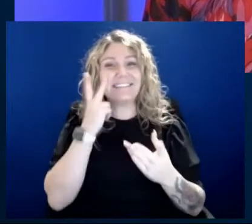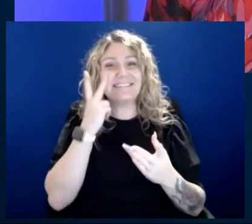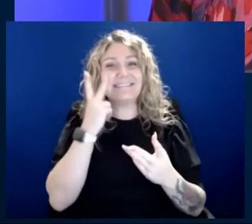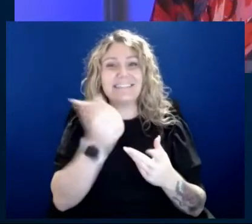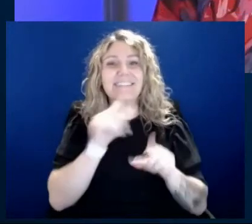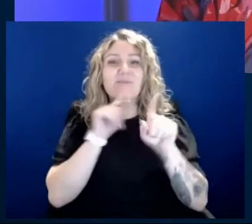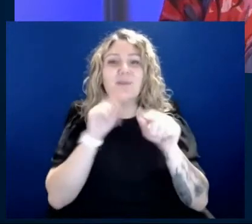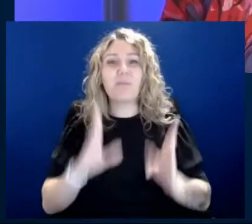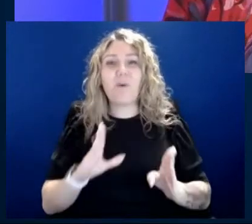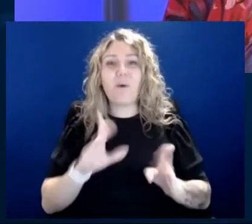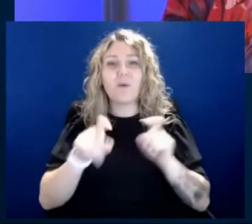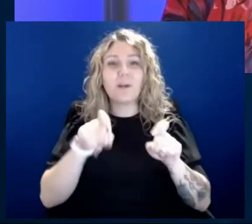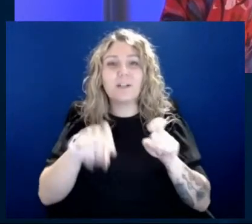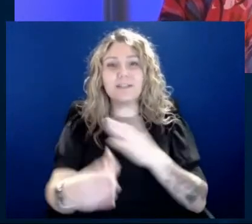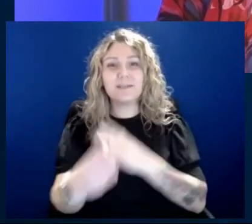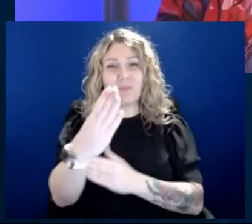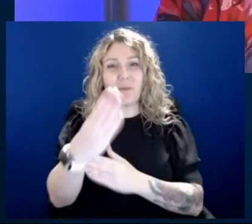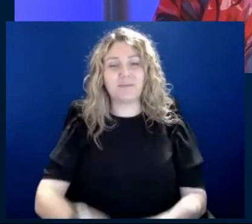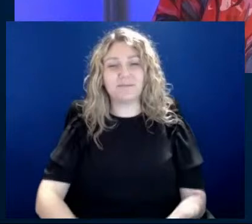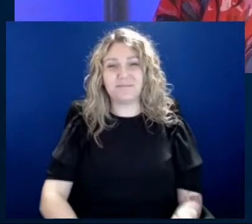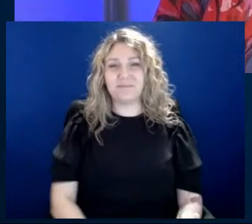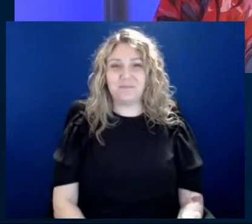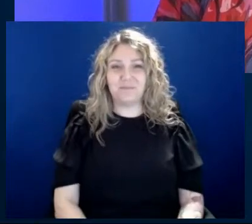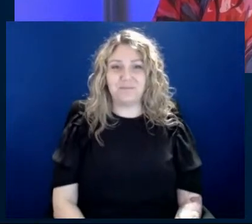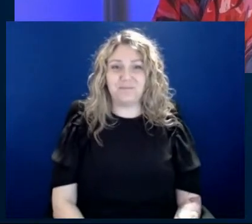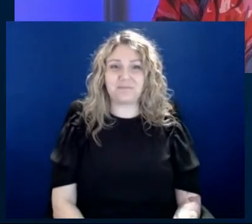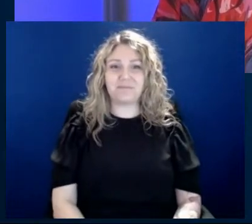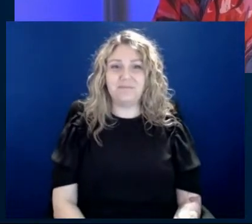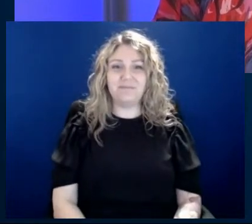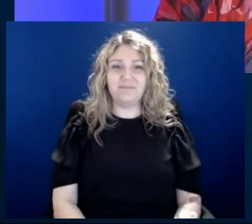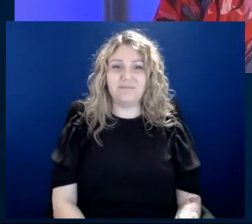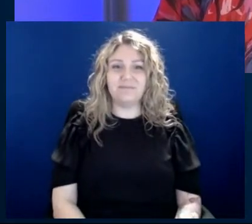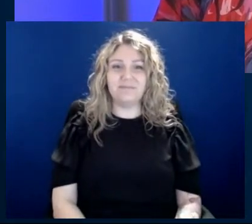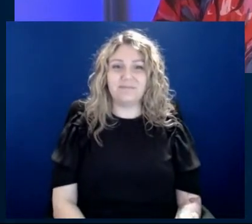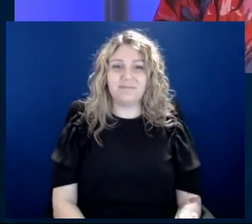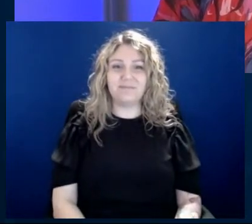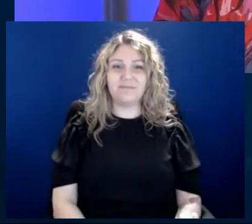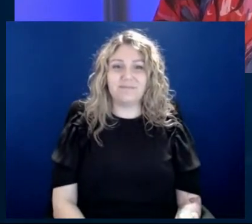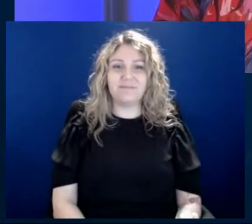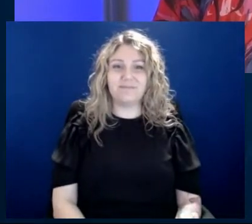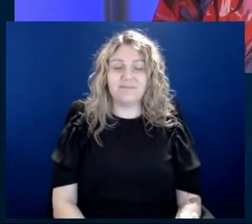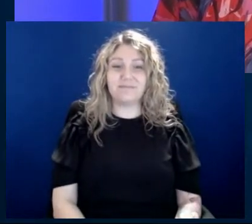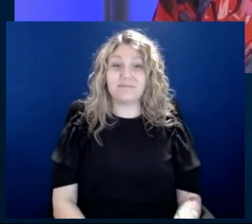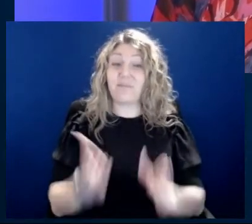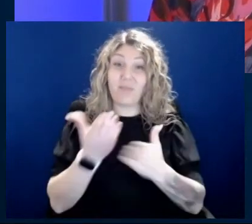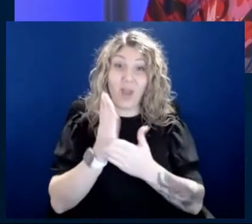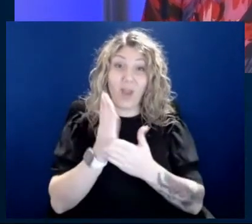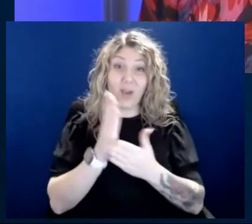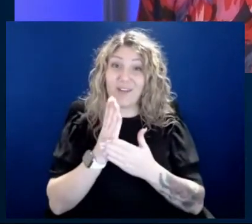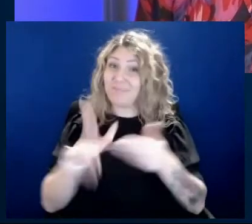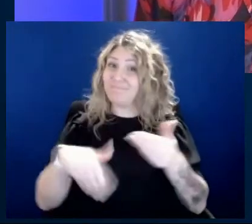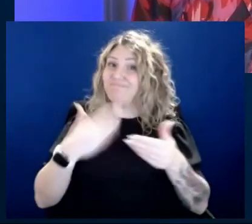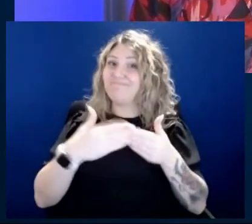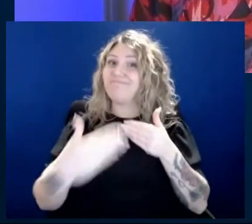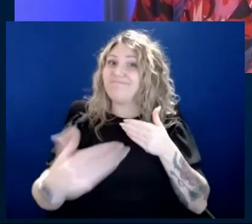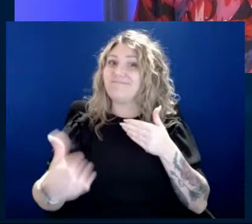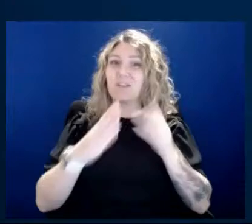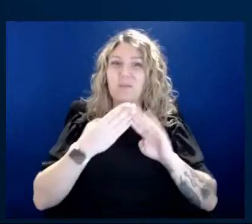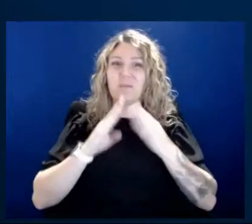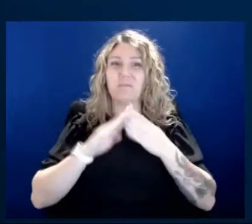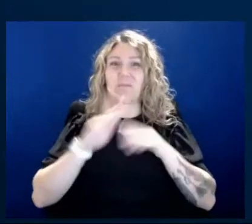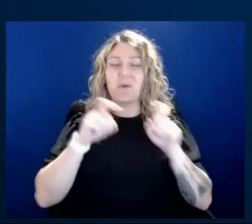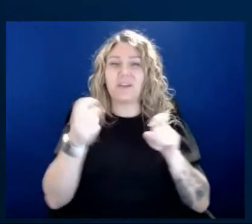on the line today. All right. Moving on, we'll get to community questions here in just a bit.